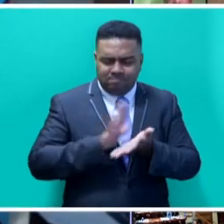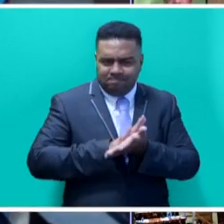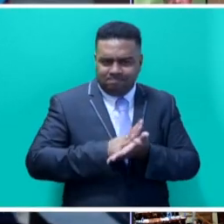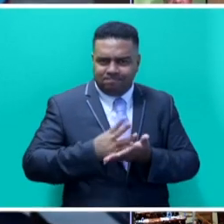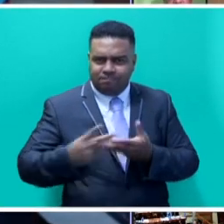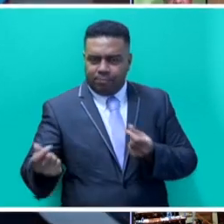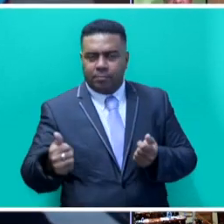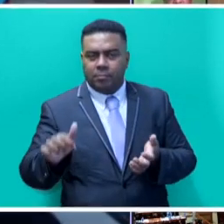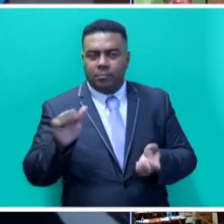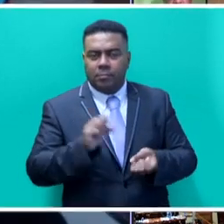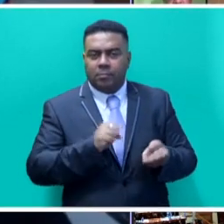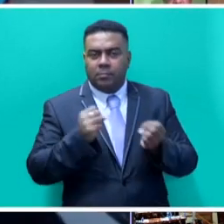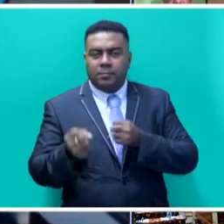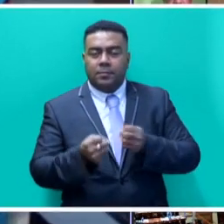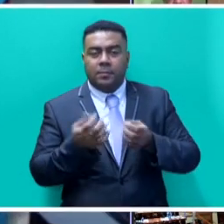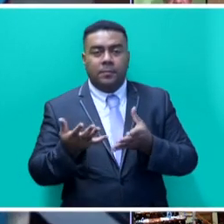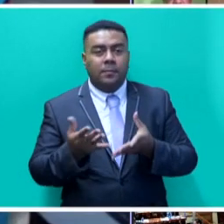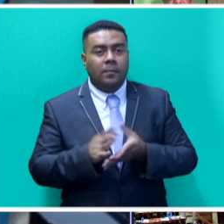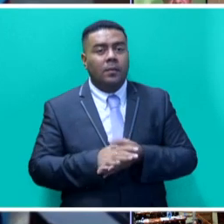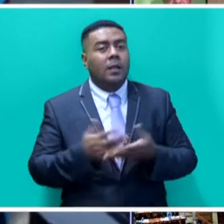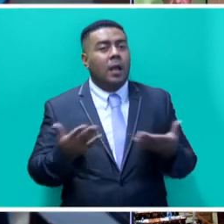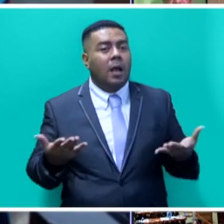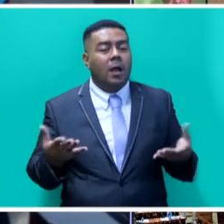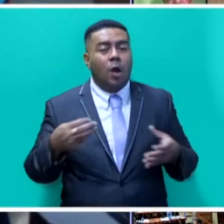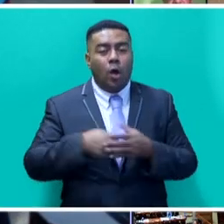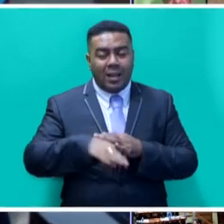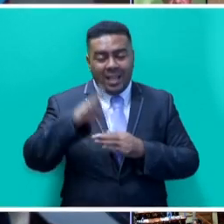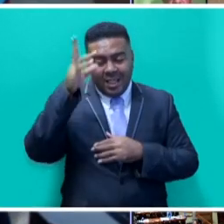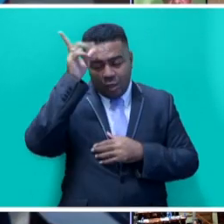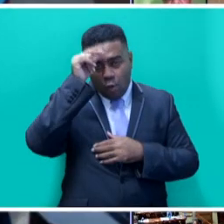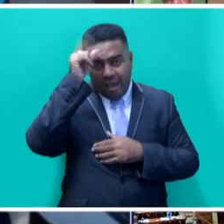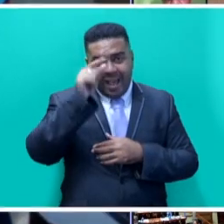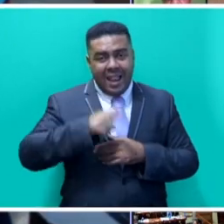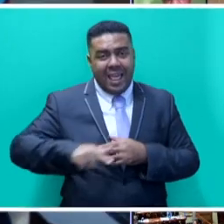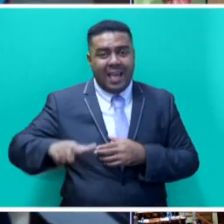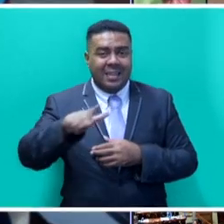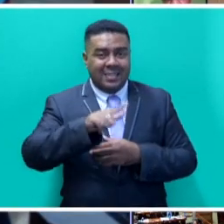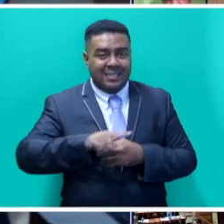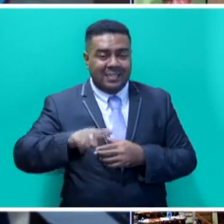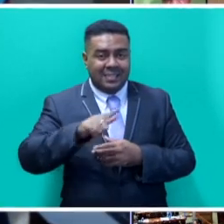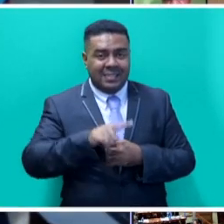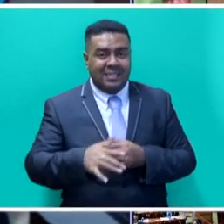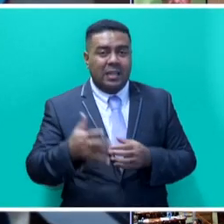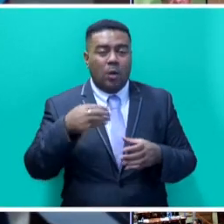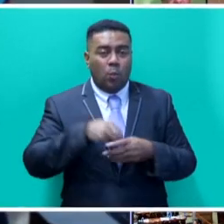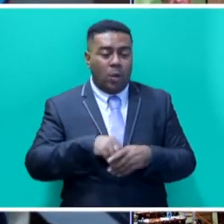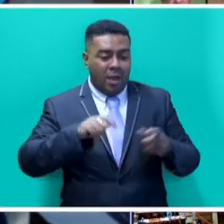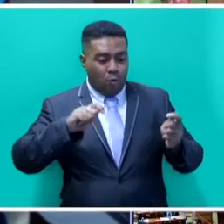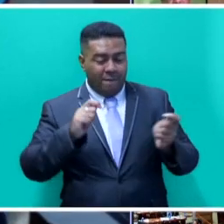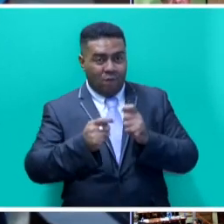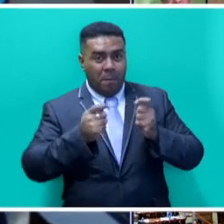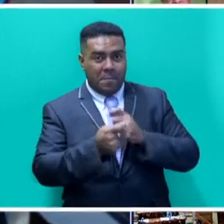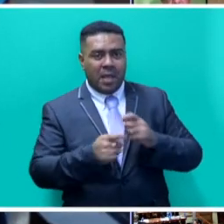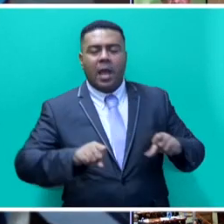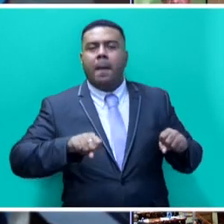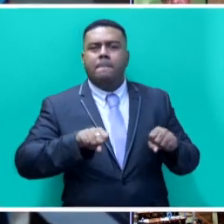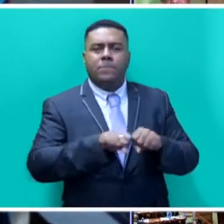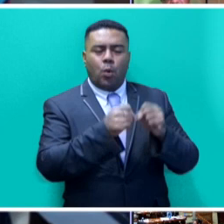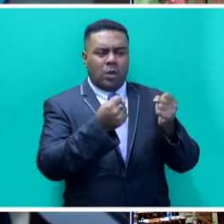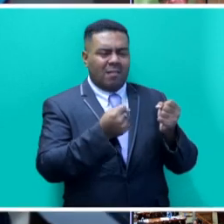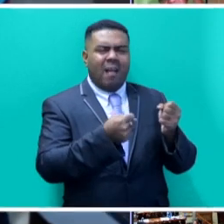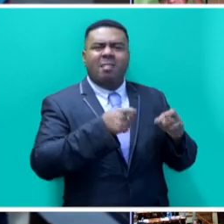the terms and conditions of leases on iTaukei land. We are reforming a broken,